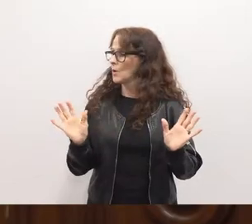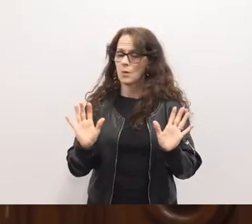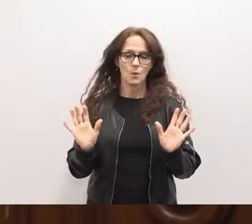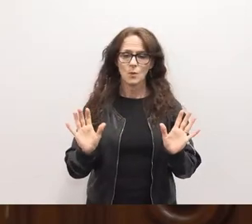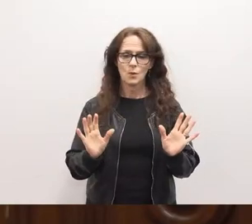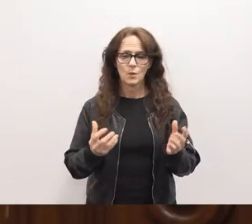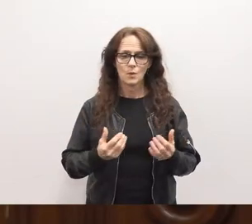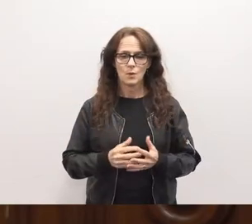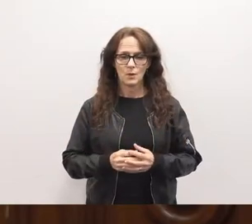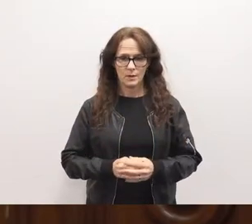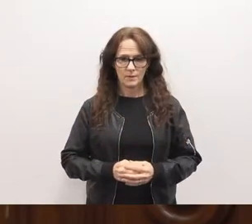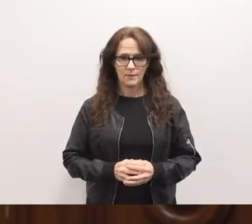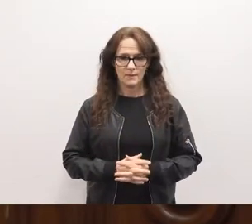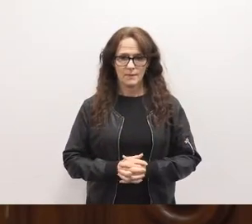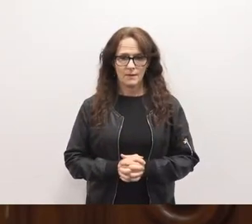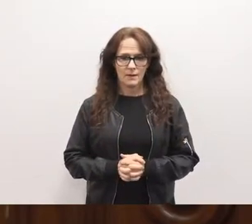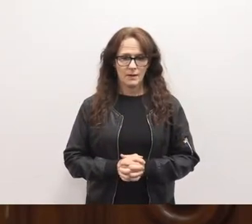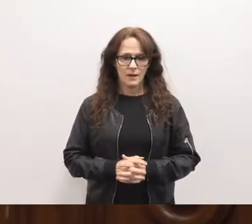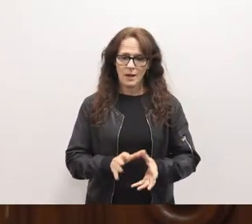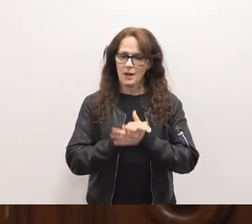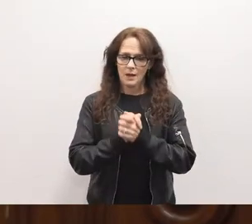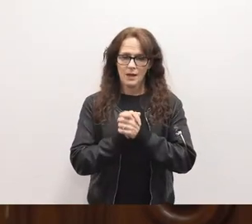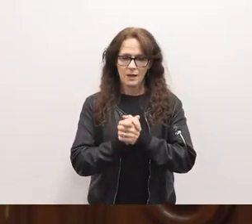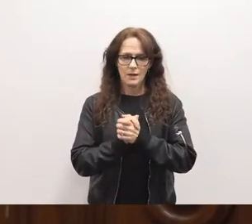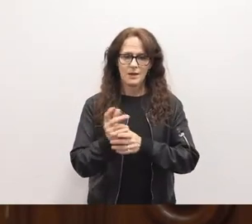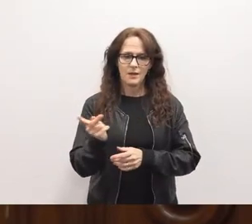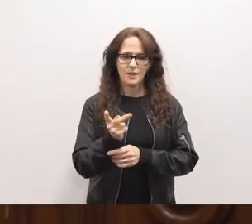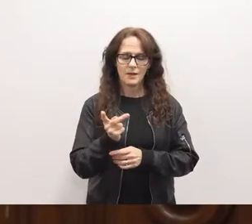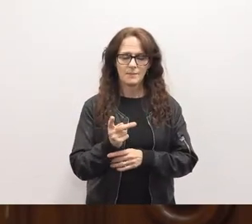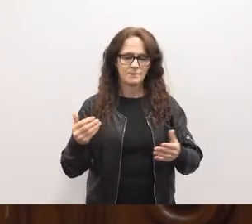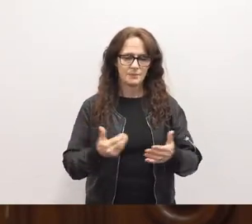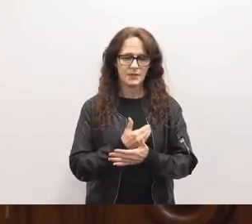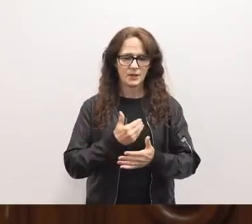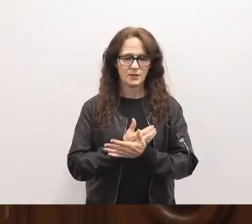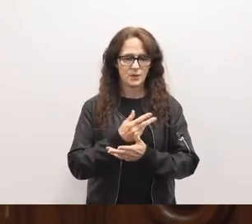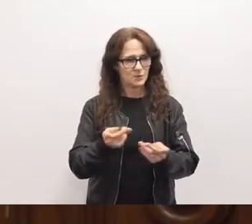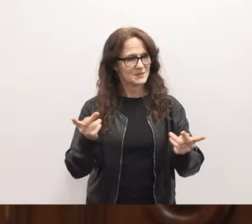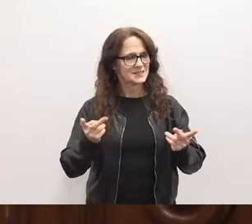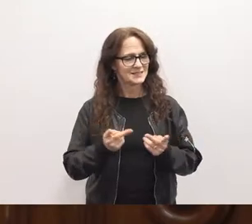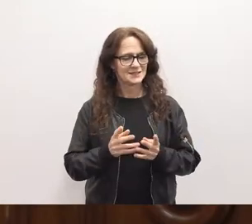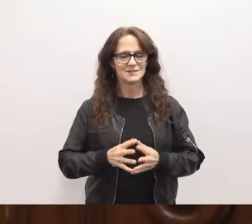here. I still congratulate them on their new positions.